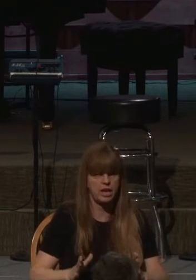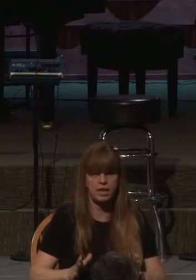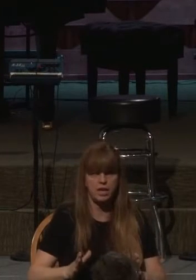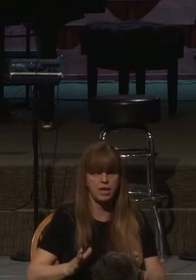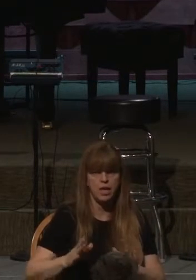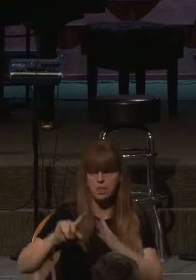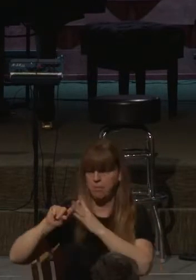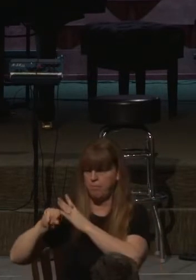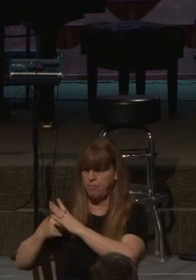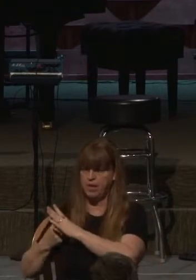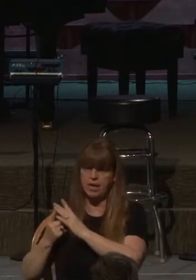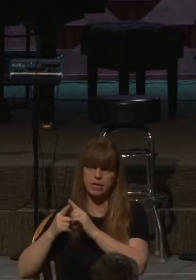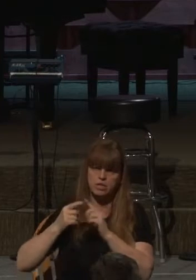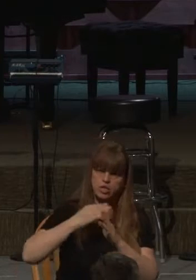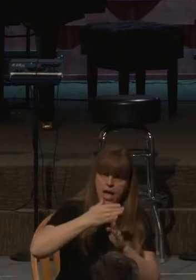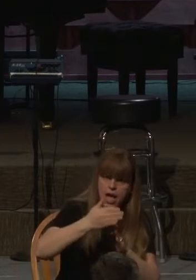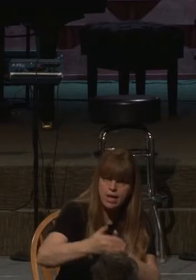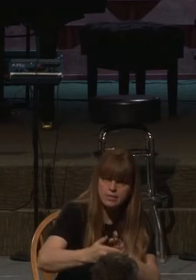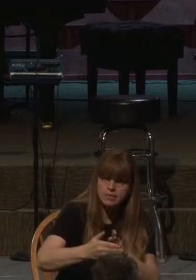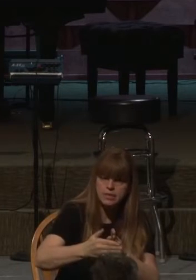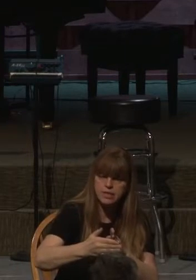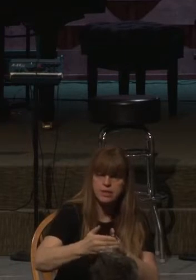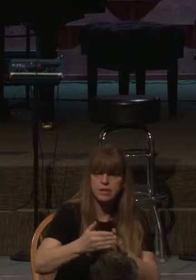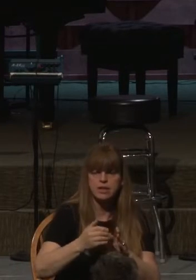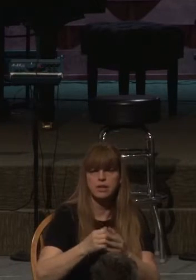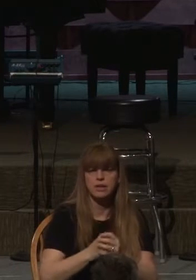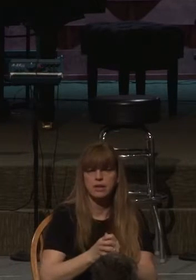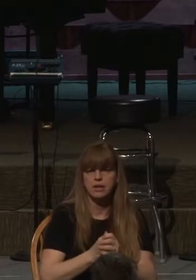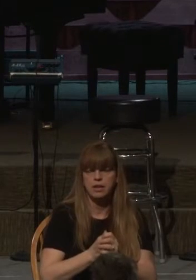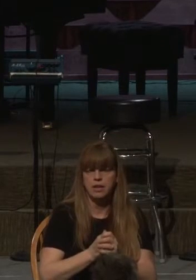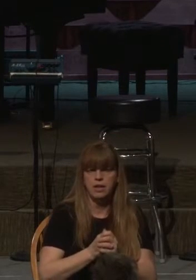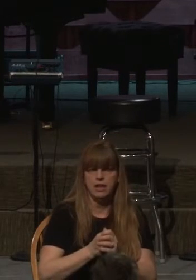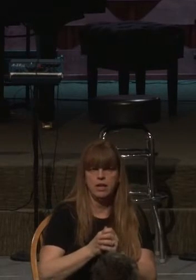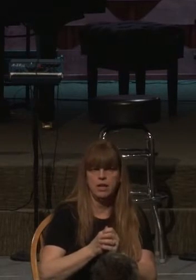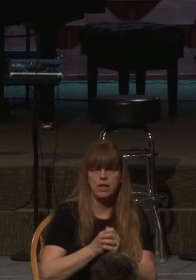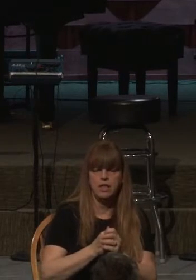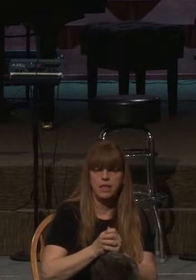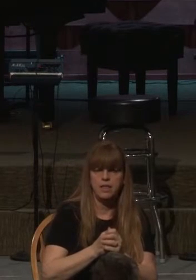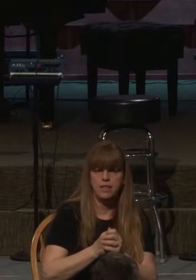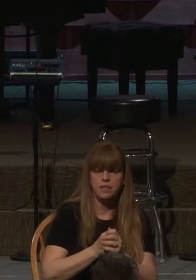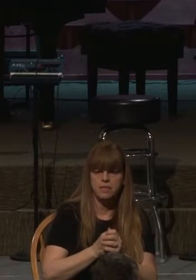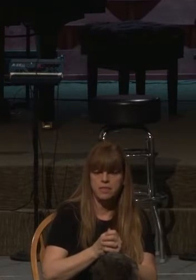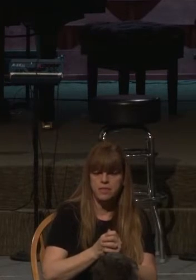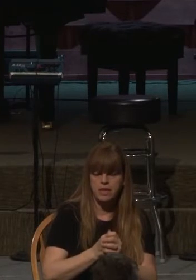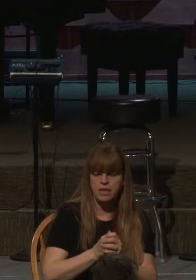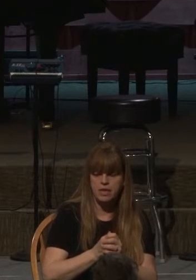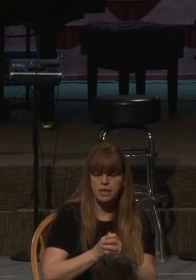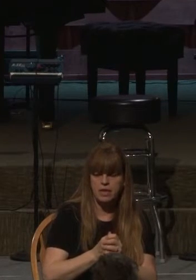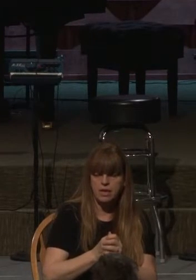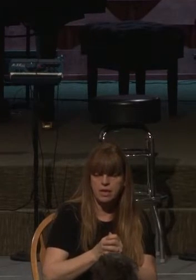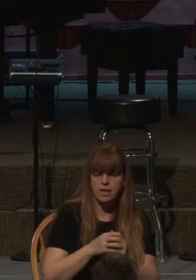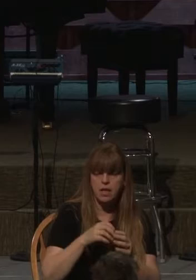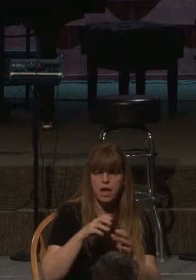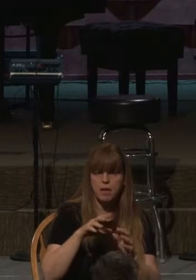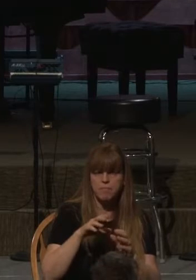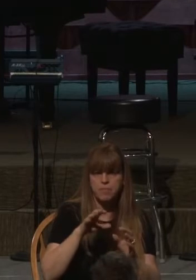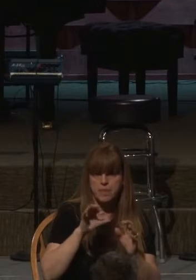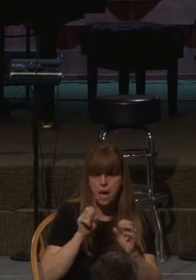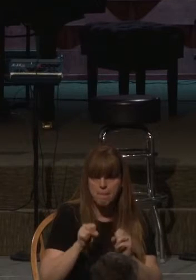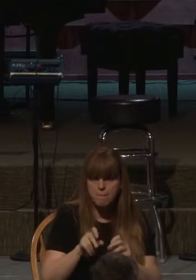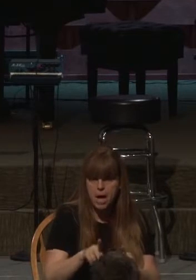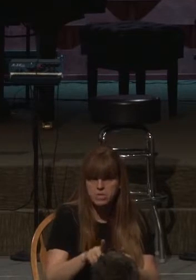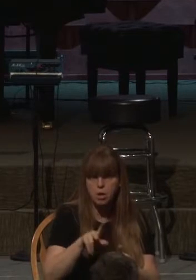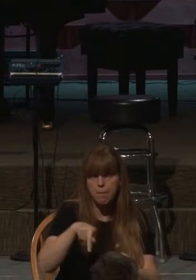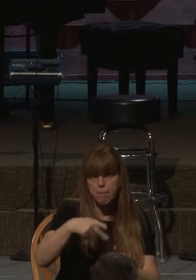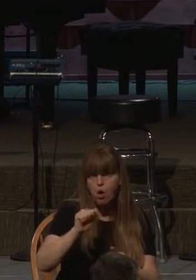New Testament prophets worked more on a localized scale with specific churches. The Apostle Paul is actually referenced in